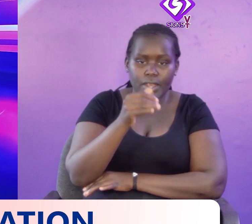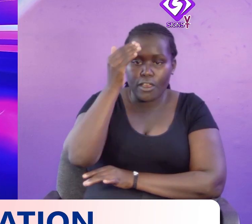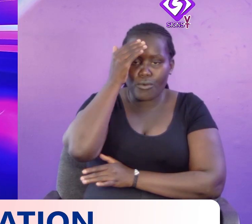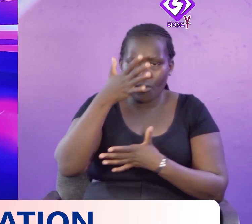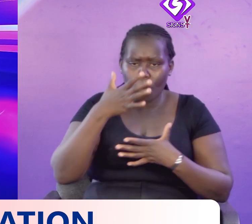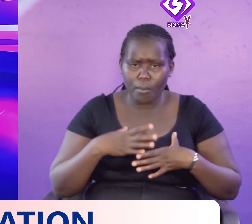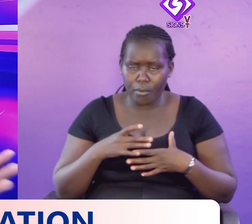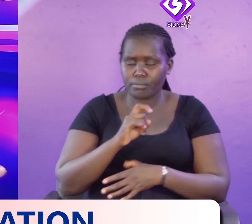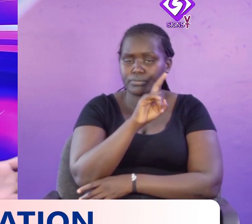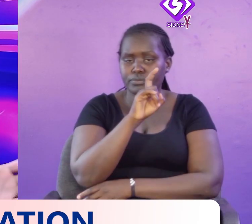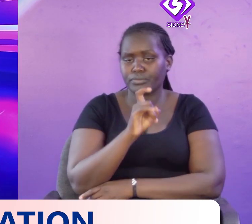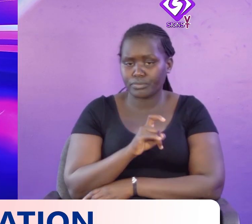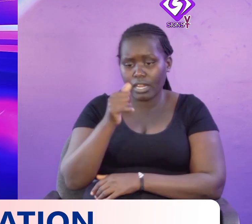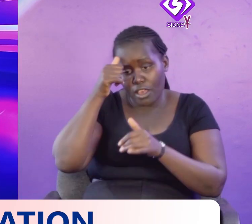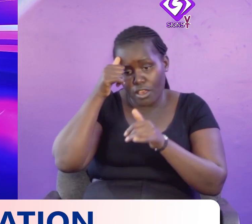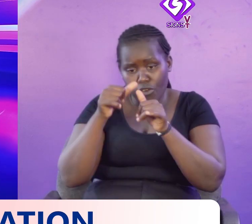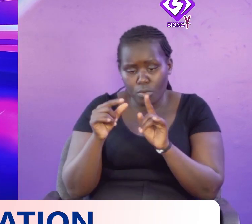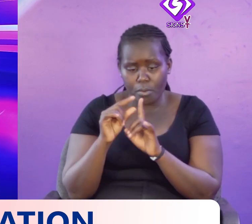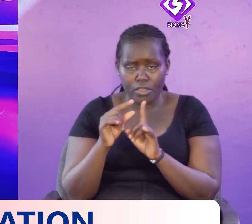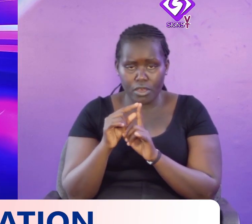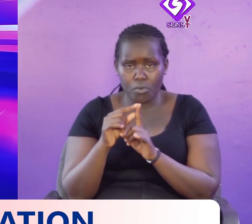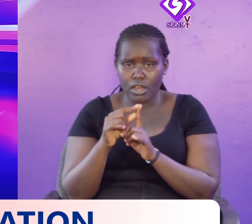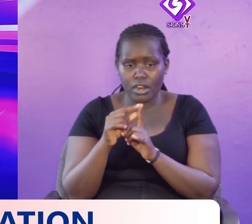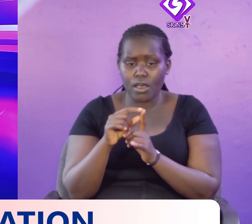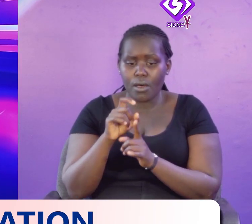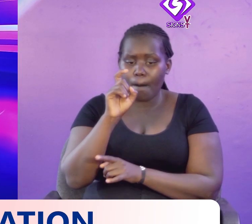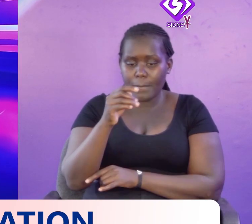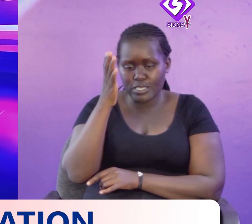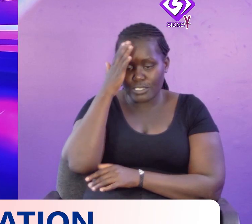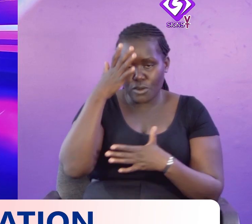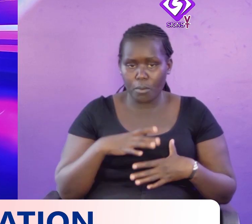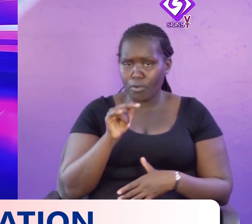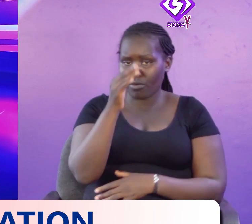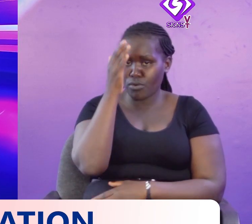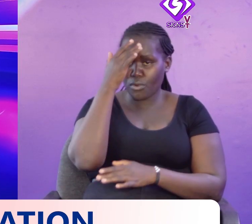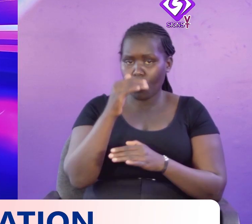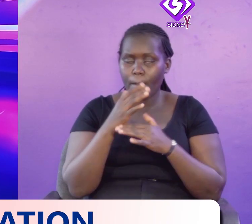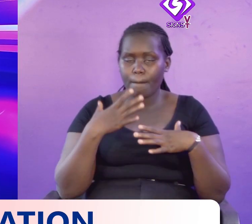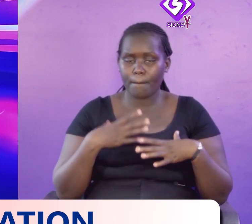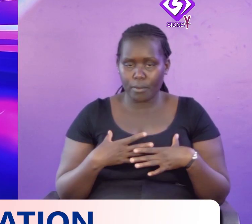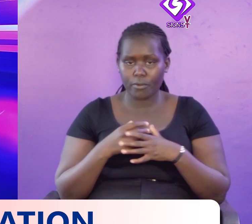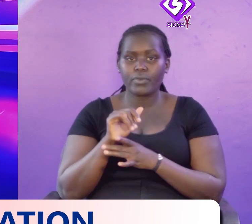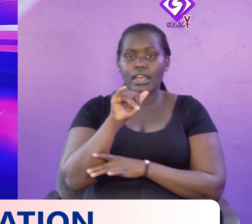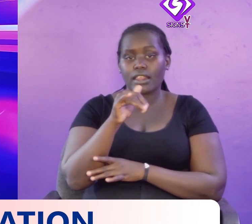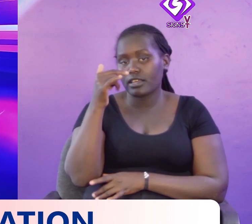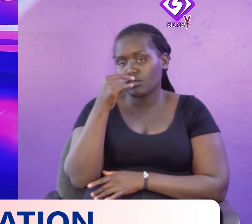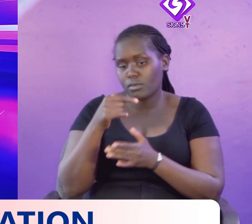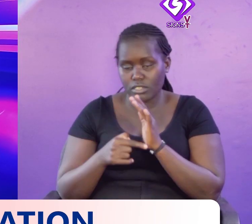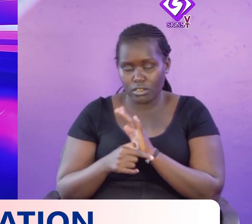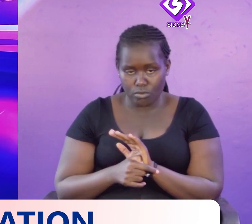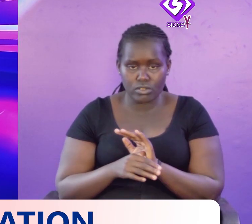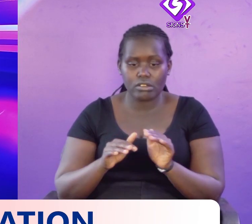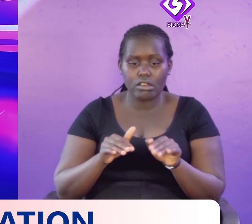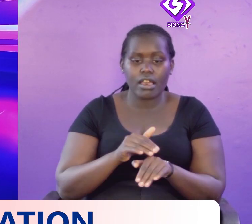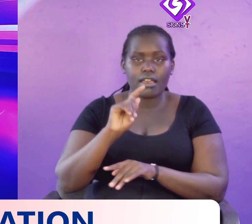people? You remember the word, do you know people? You must know people. So that's why I'm telling you that Kenyans will always